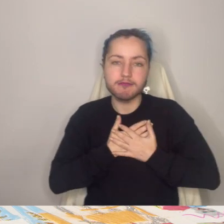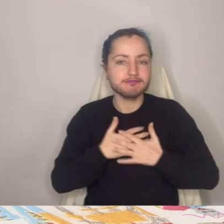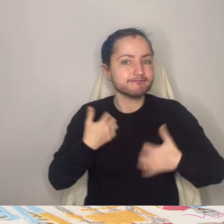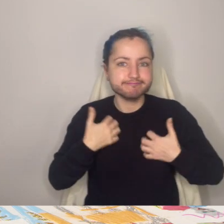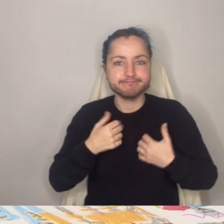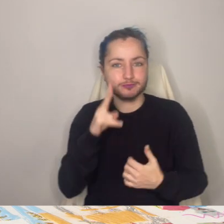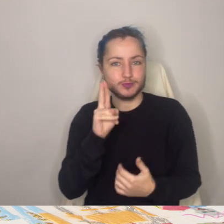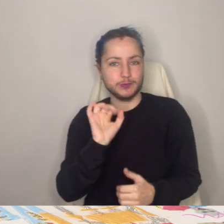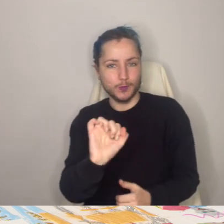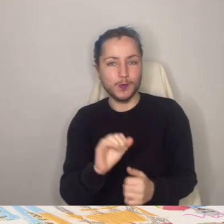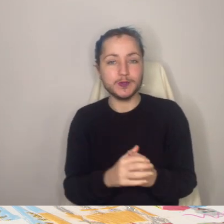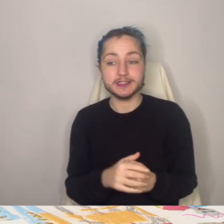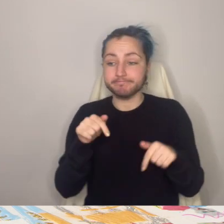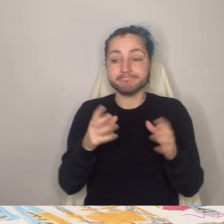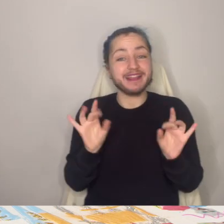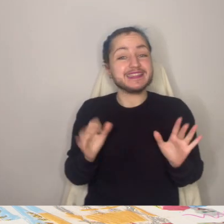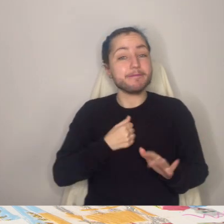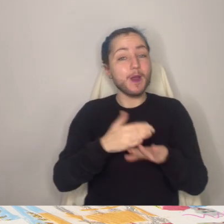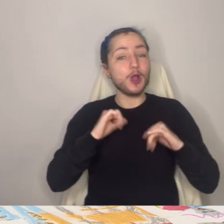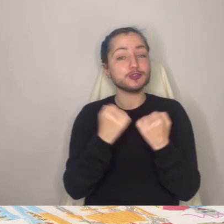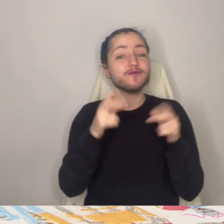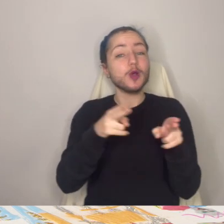love to see what you've come up with. So this has been my